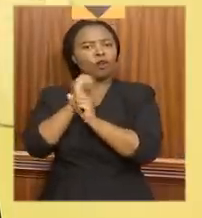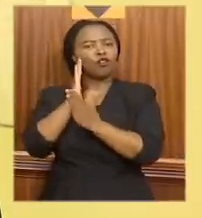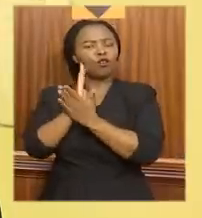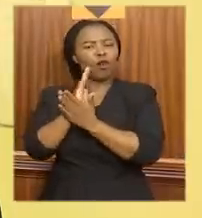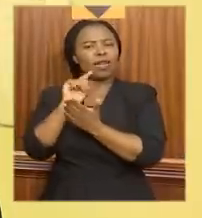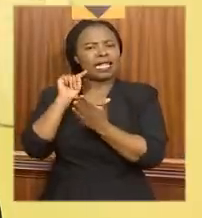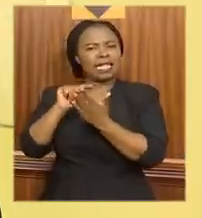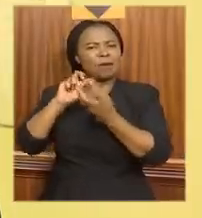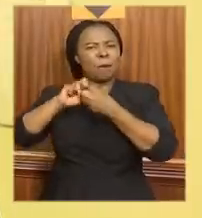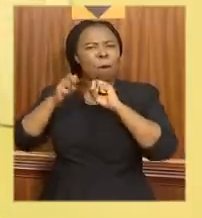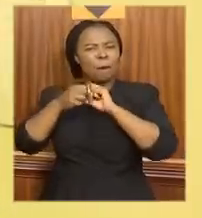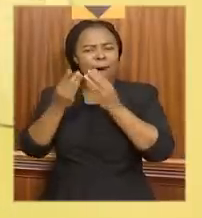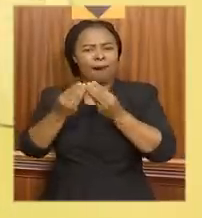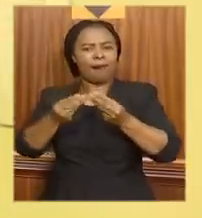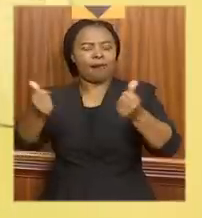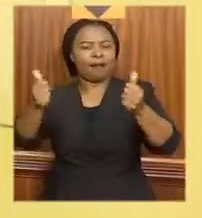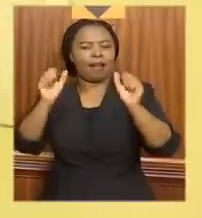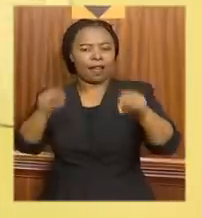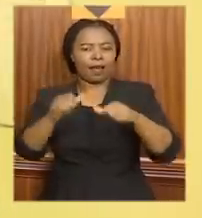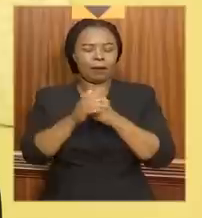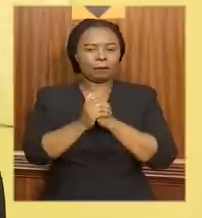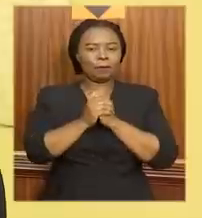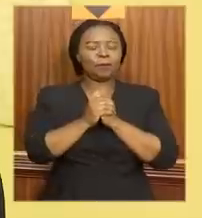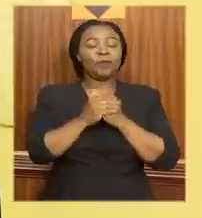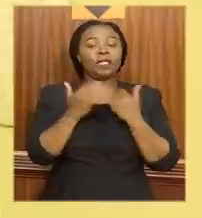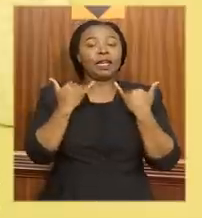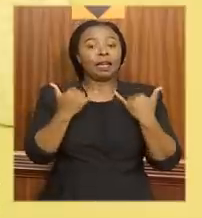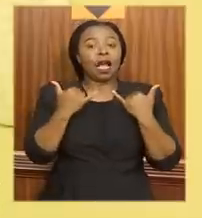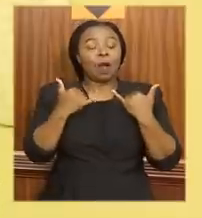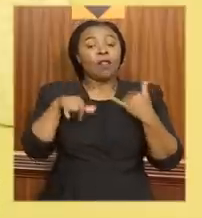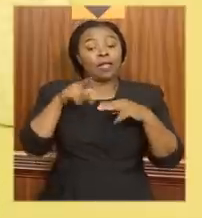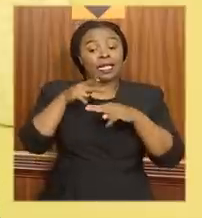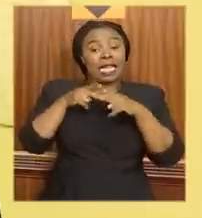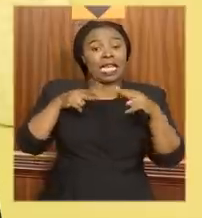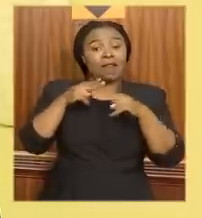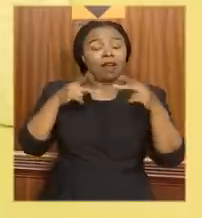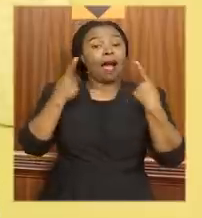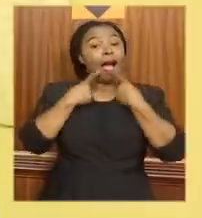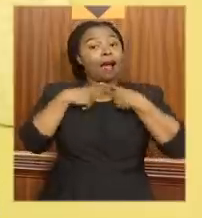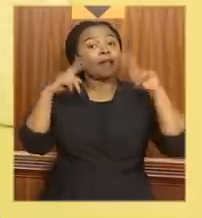The set of additional actions I'm announcing this evening,